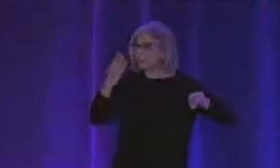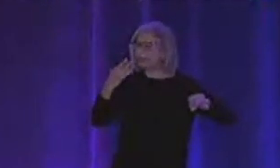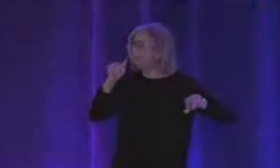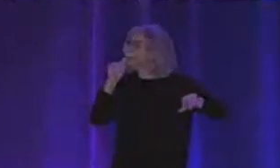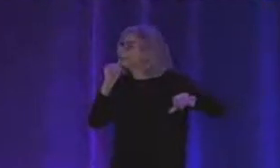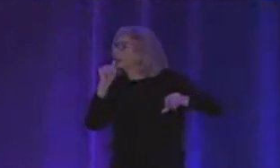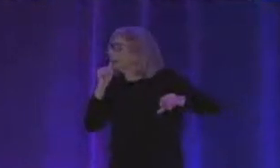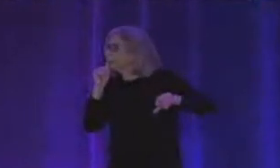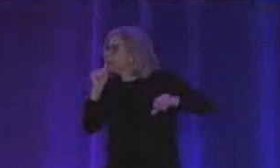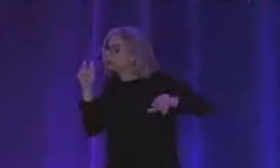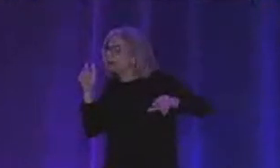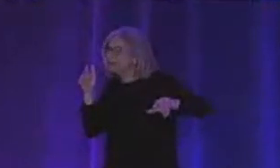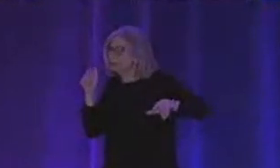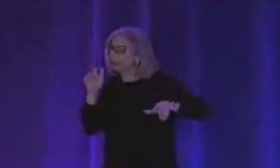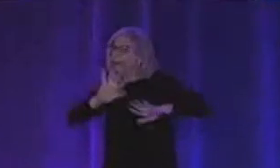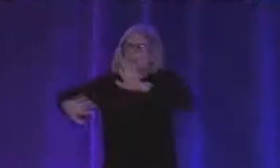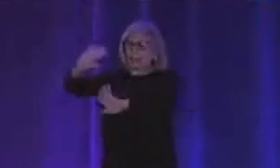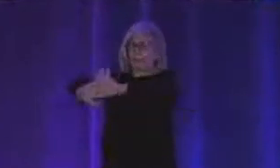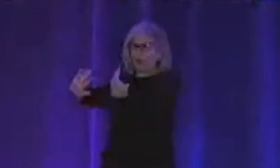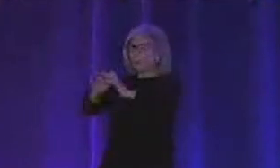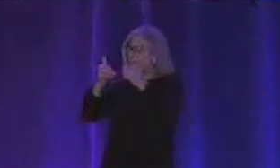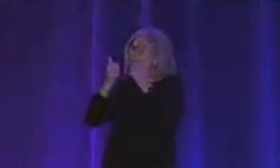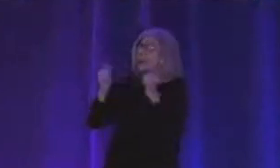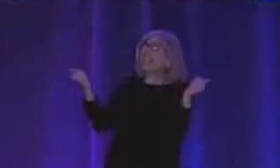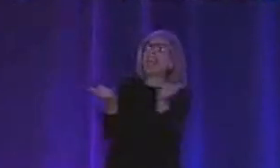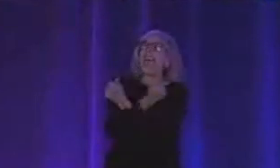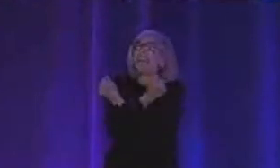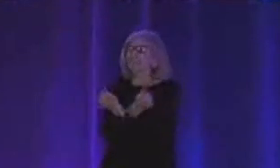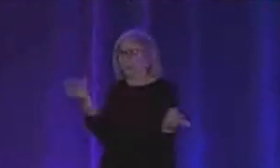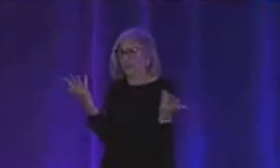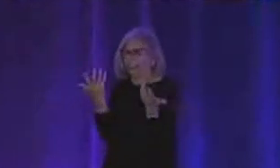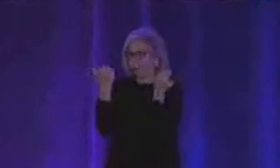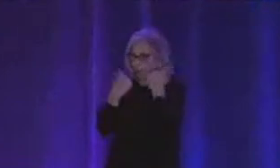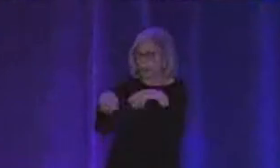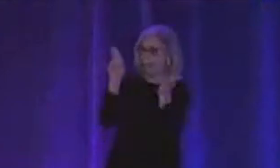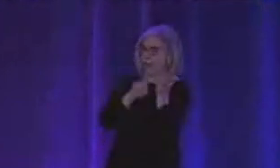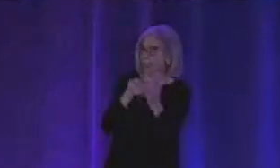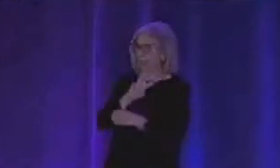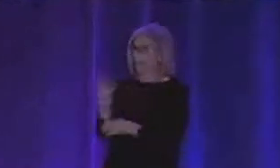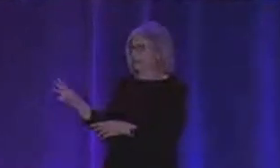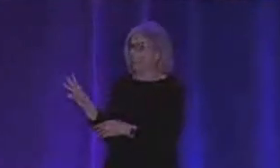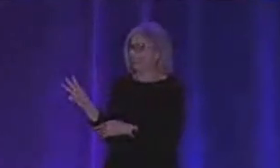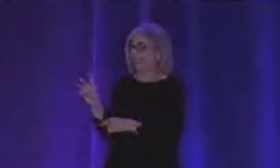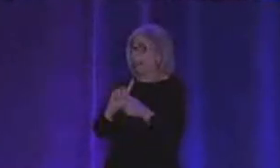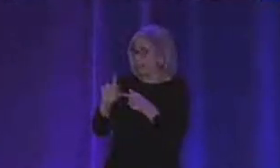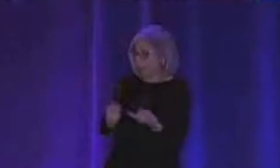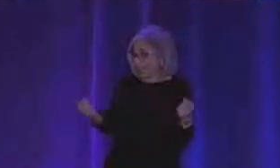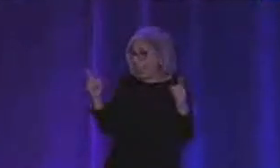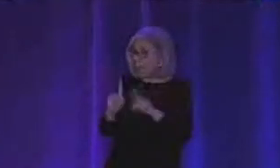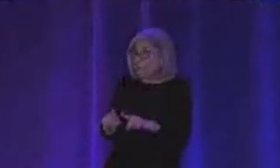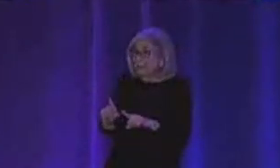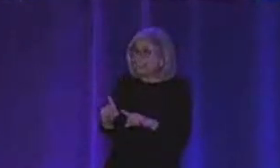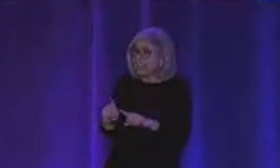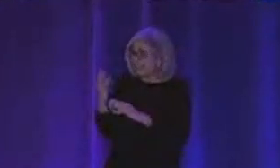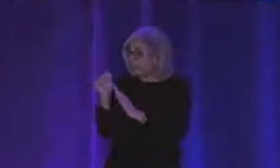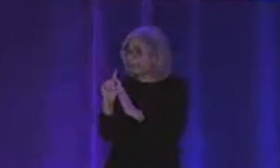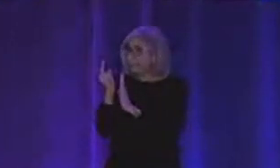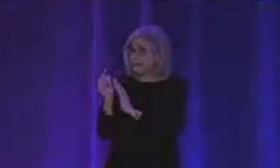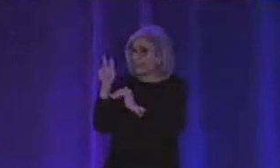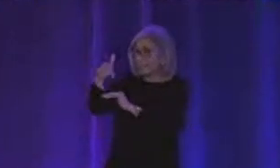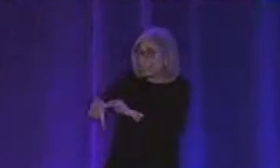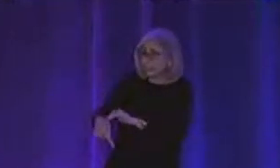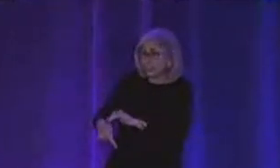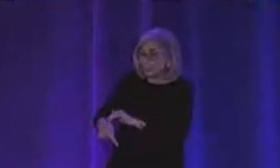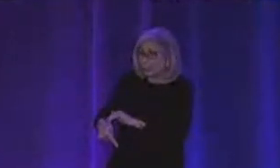secret passwords from the Middle Ages. Like we try all types of things to try and log into the website. And then eventually after about 15 minutes,